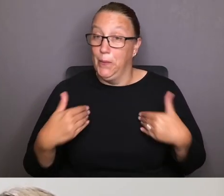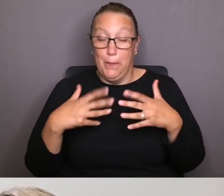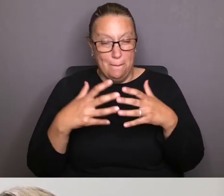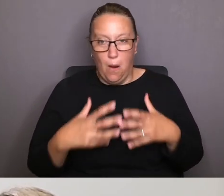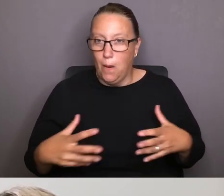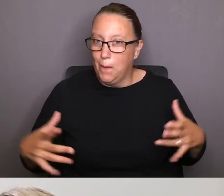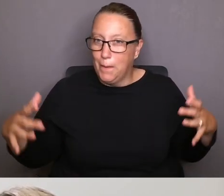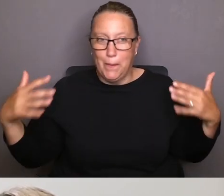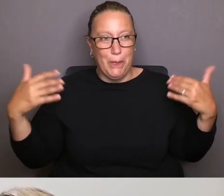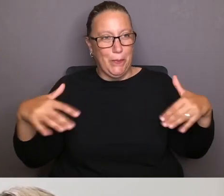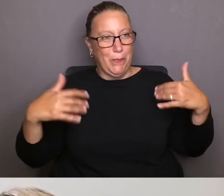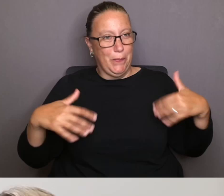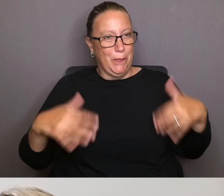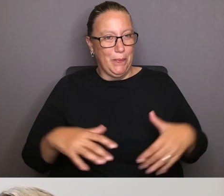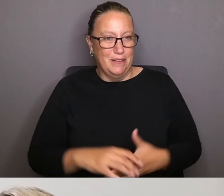than we expected.